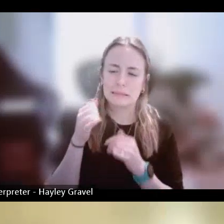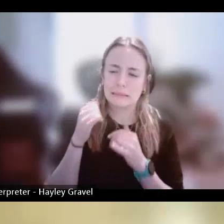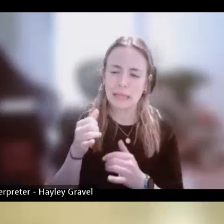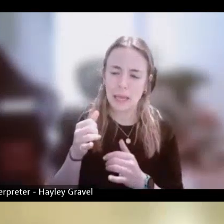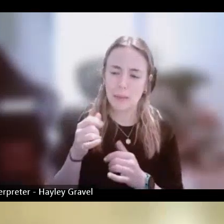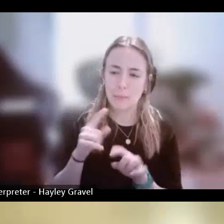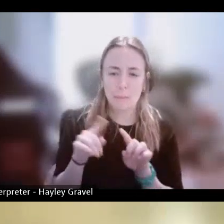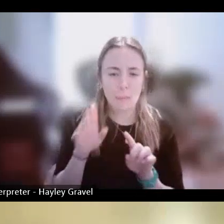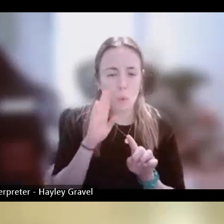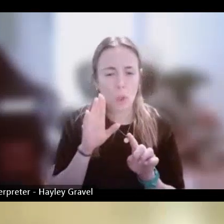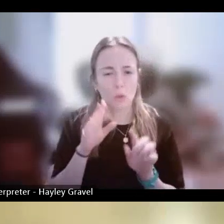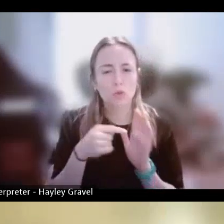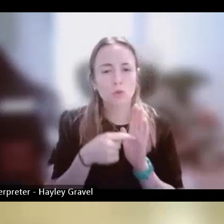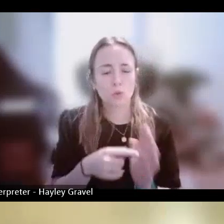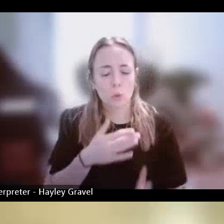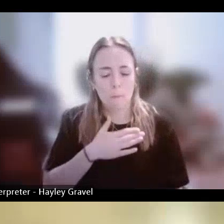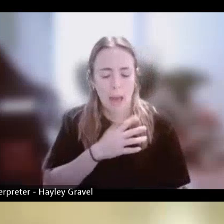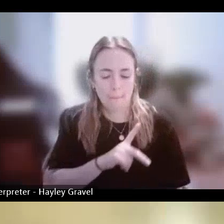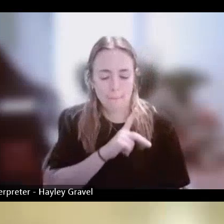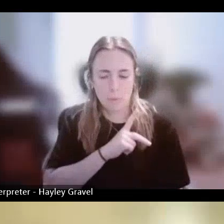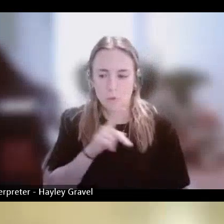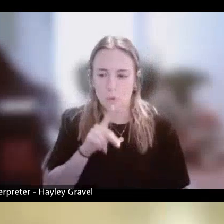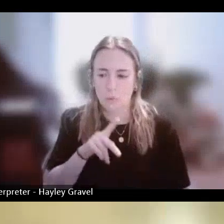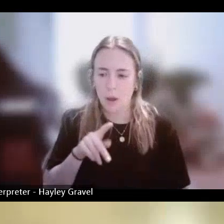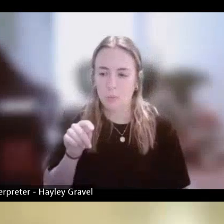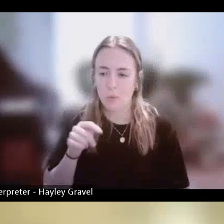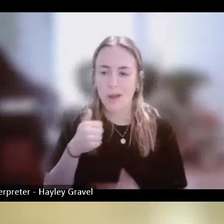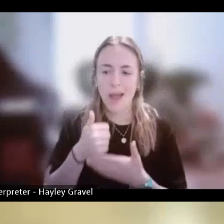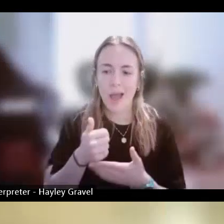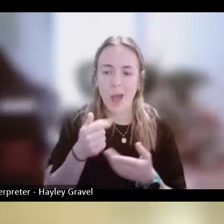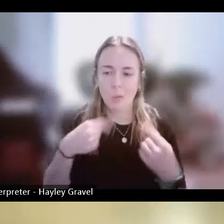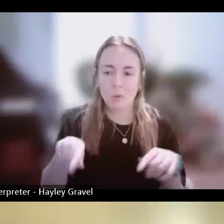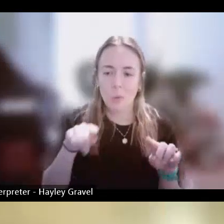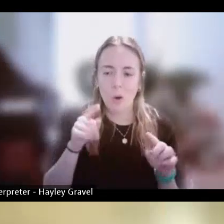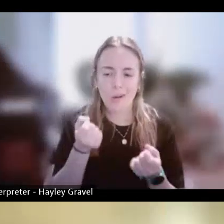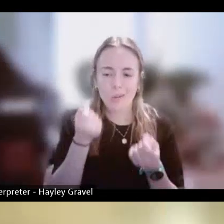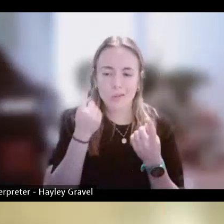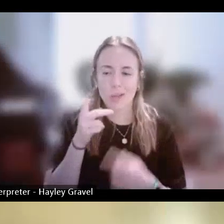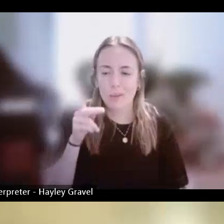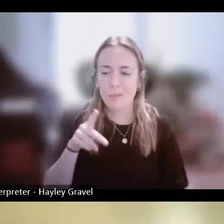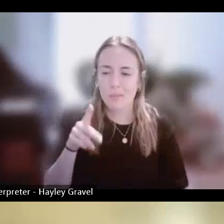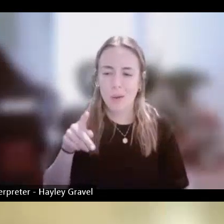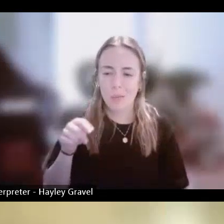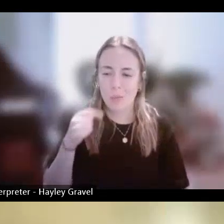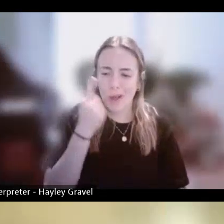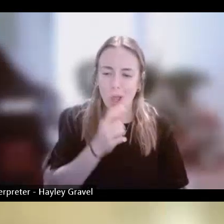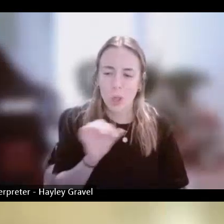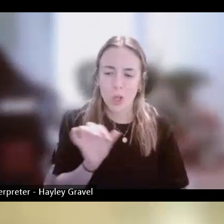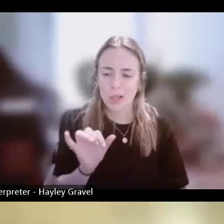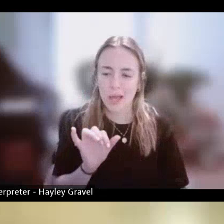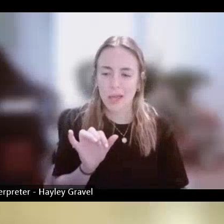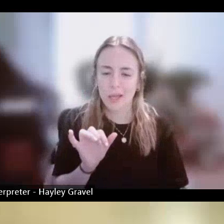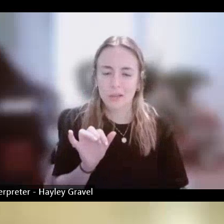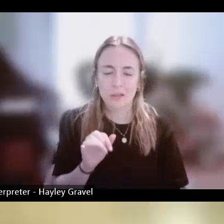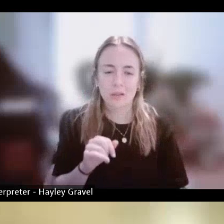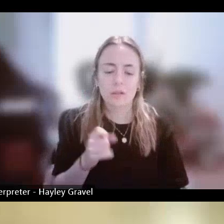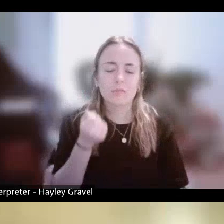committee. Just as a guide. It'll be just as a guide, nothing that you have to replicate other